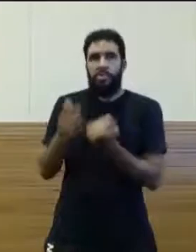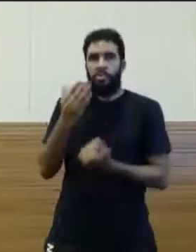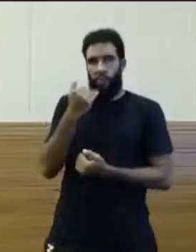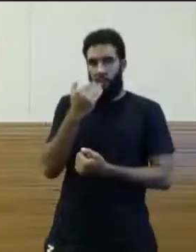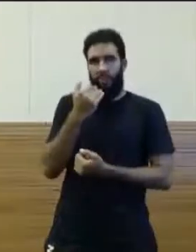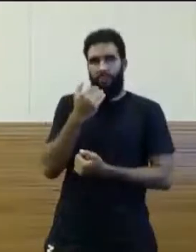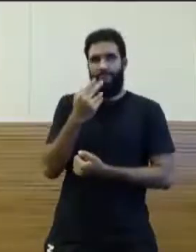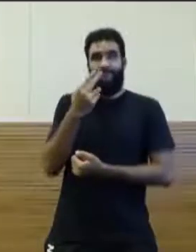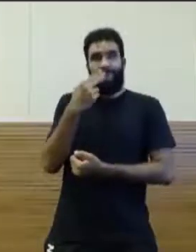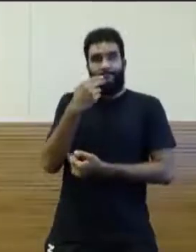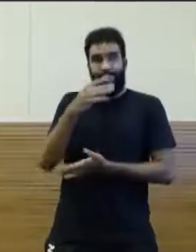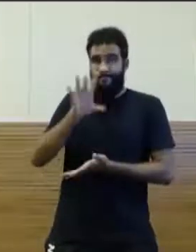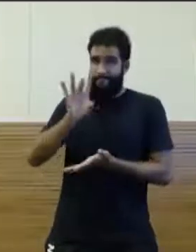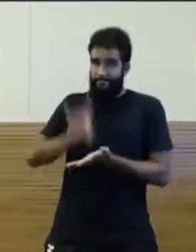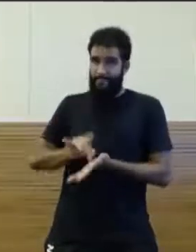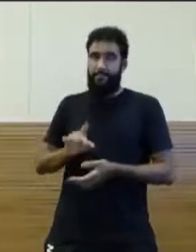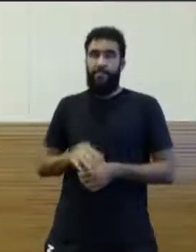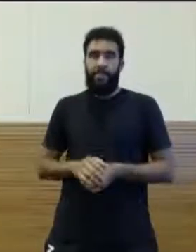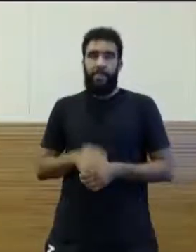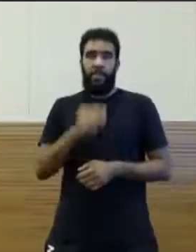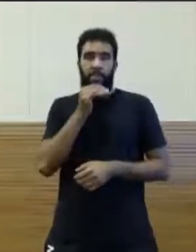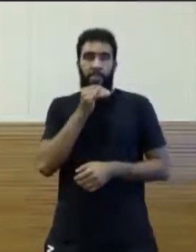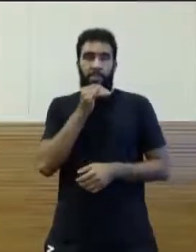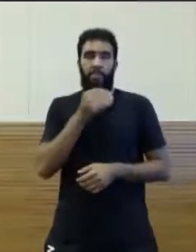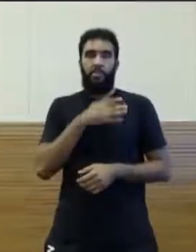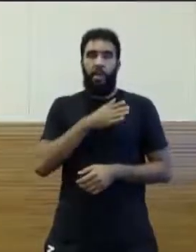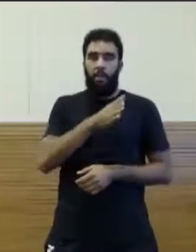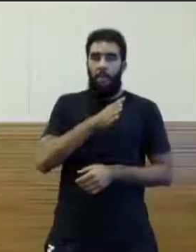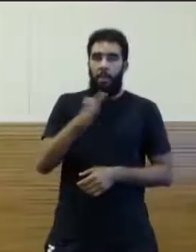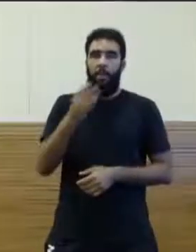homes that have food insecurity,